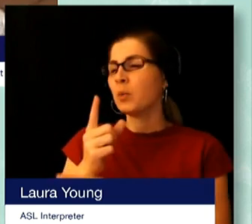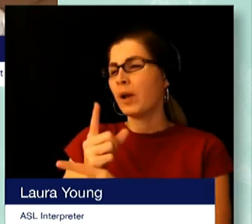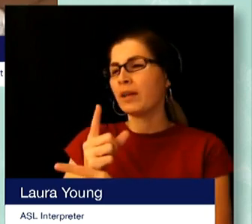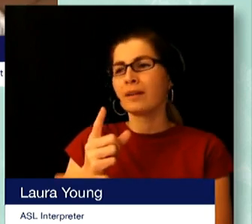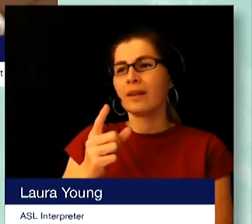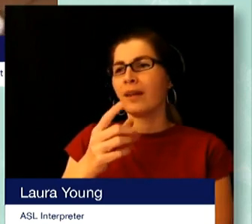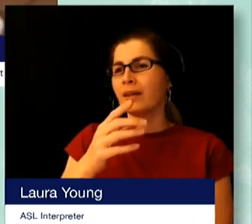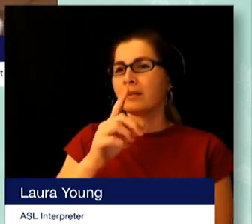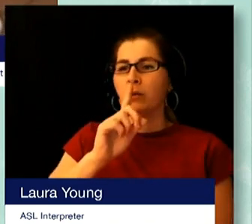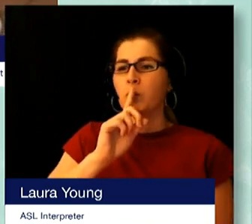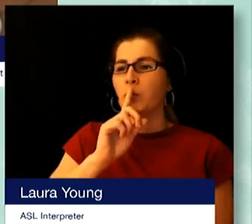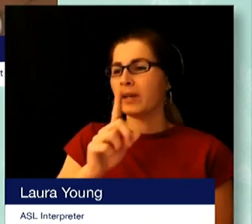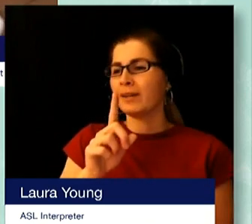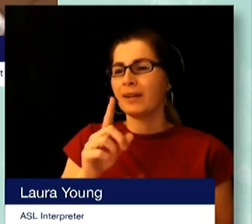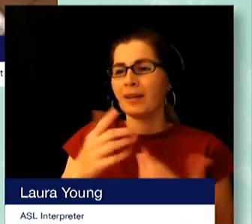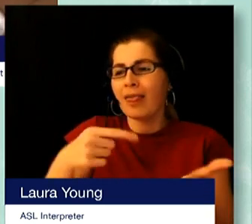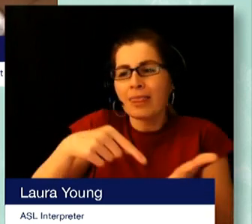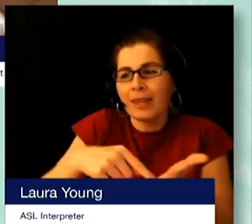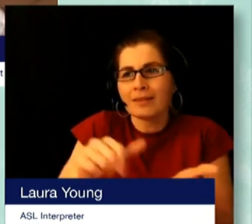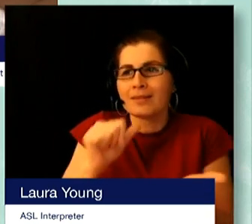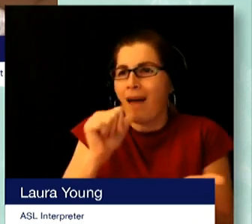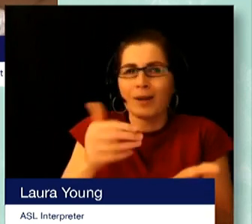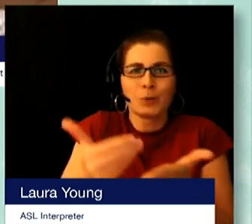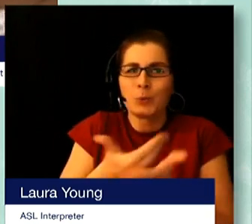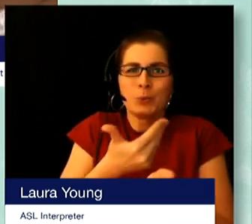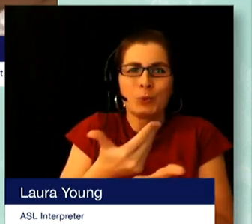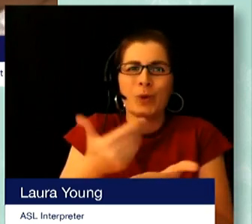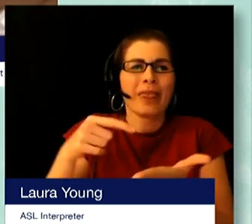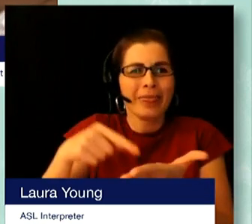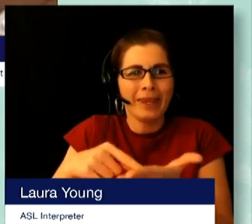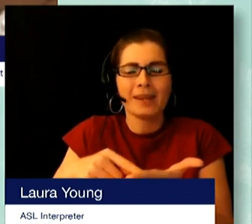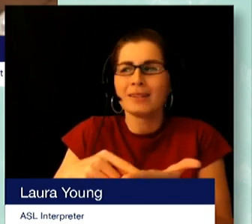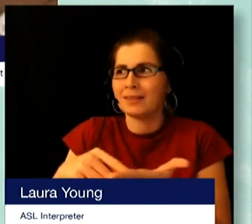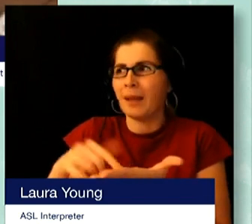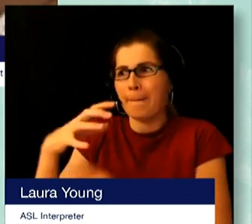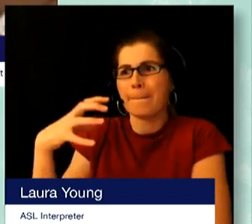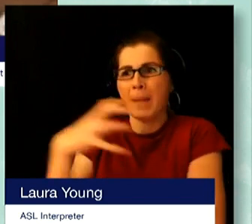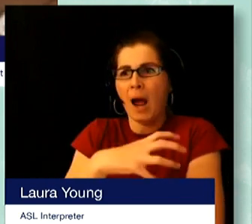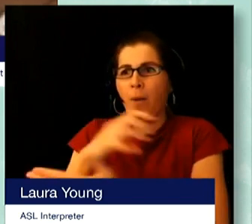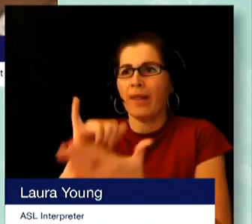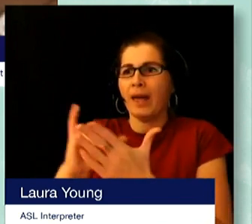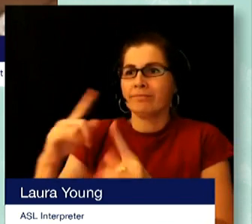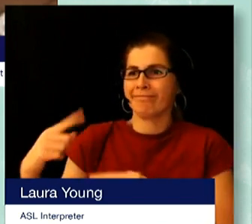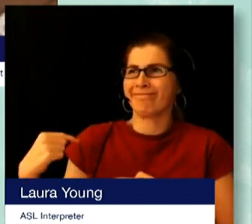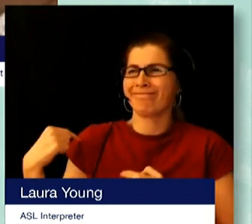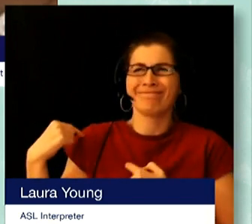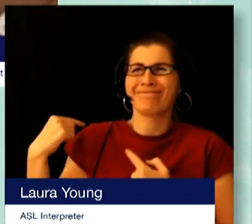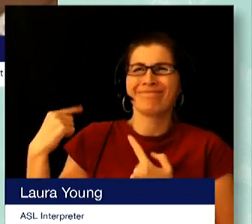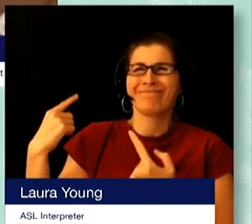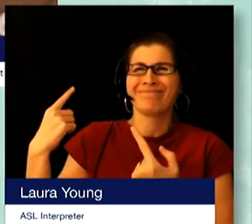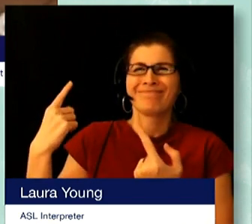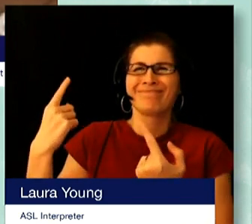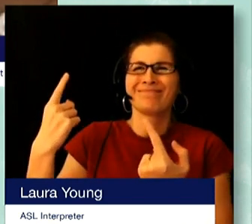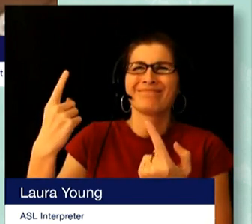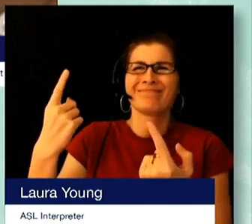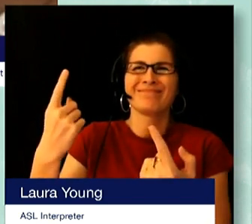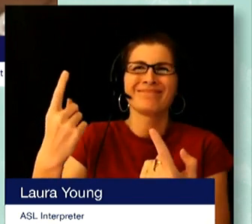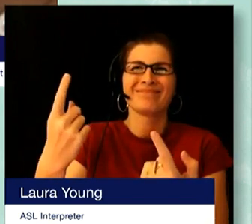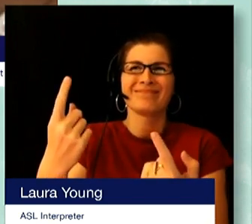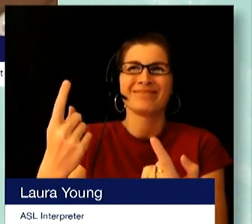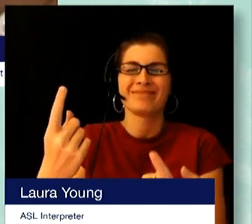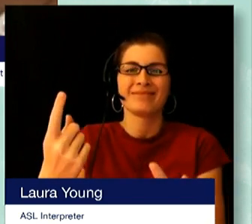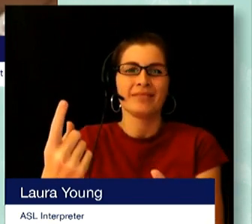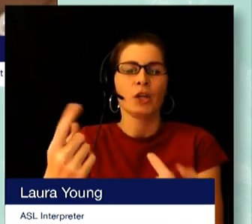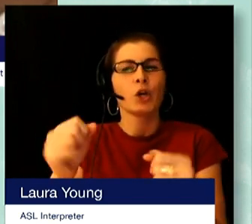no inventing the wheel or even reinventing the wheel, right? This is utilizing a power that has existed that, as you said, could